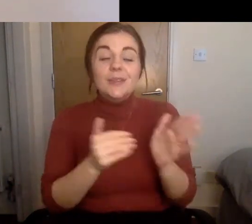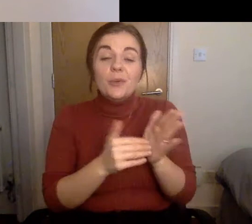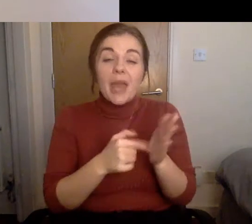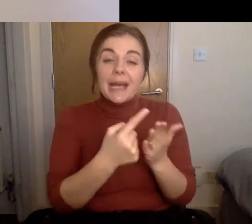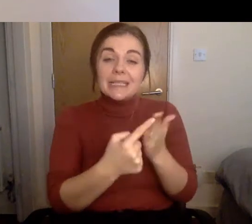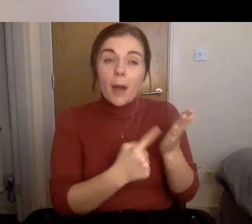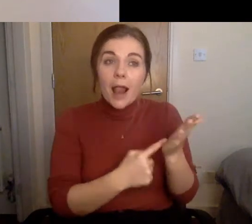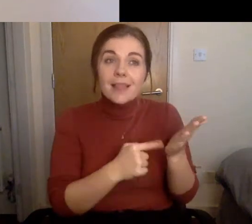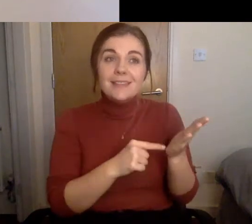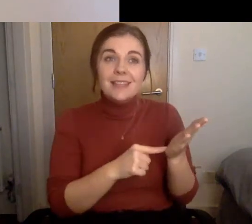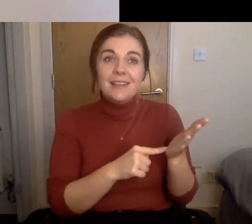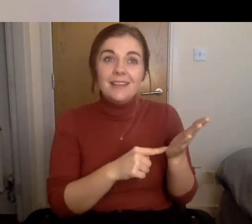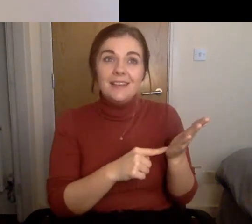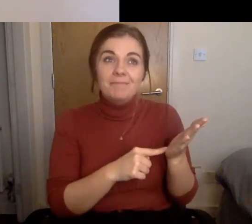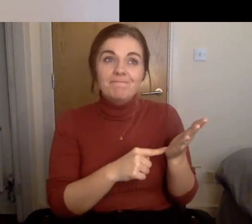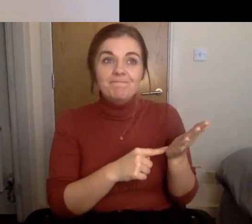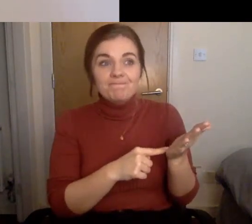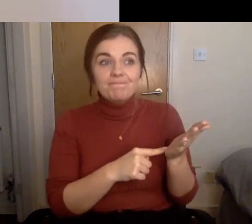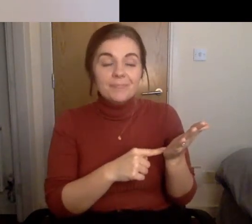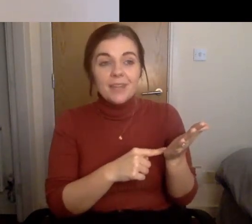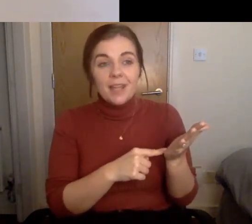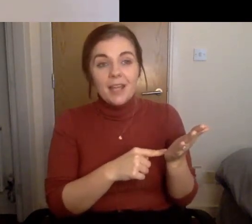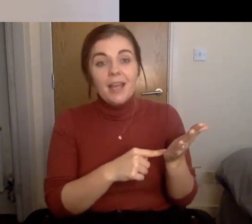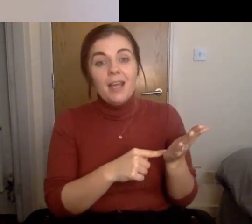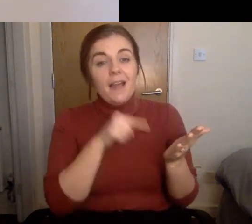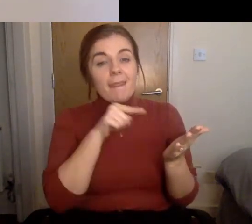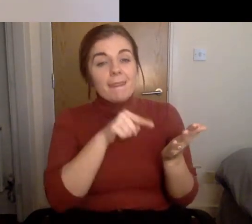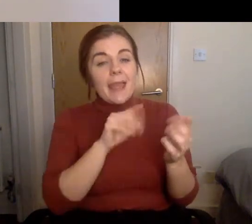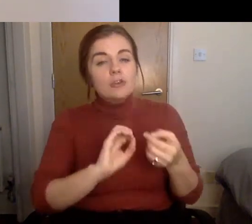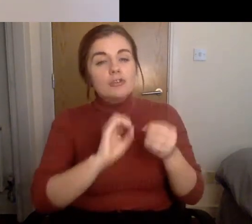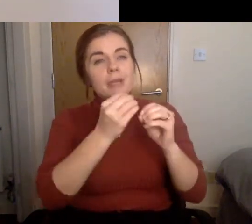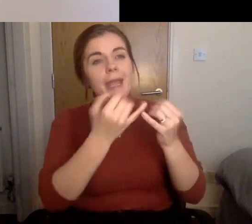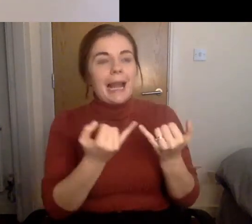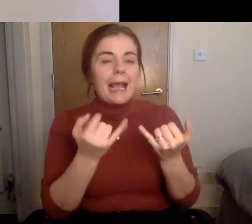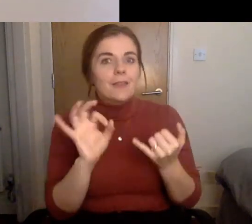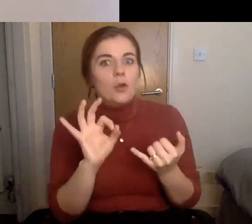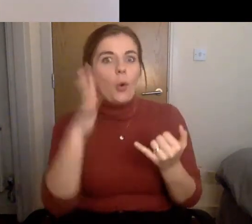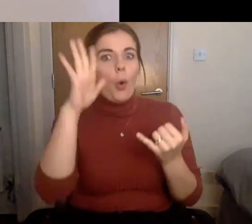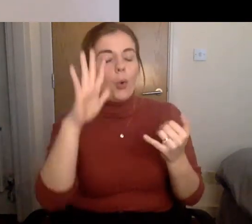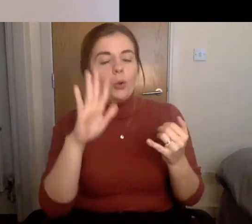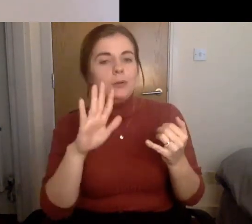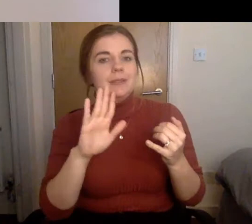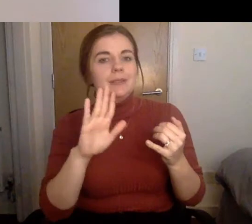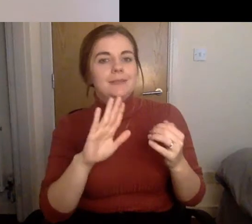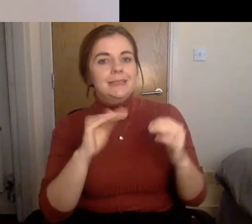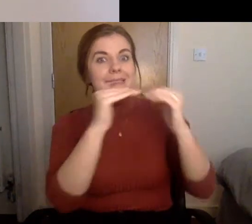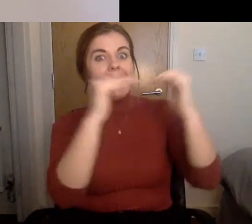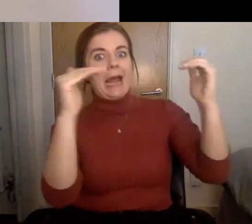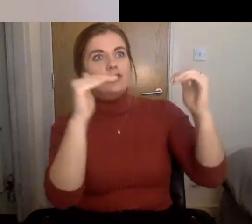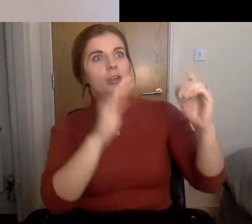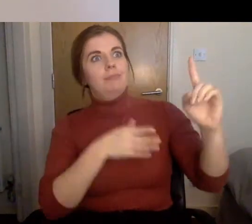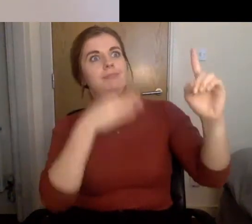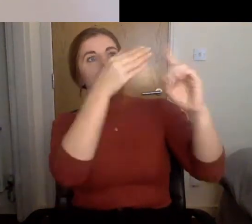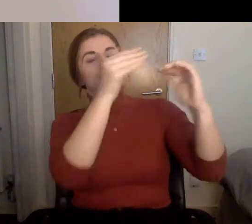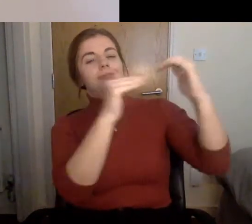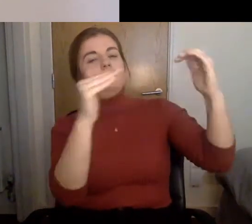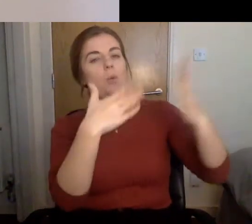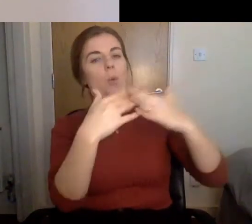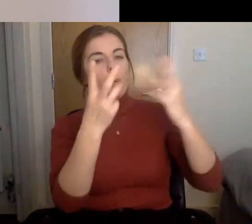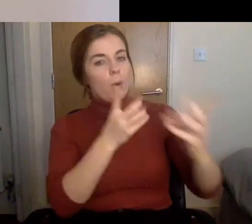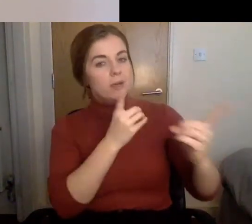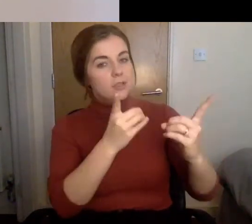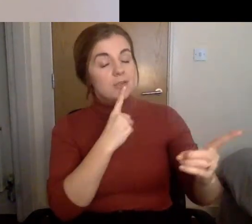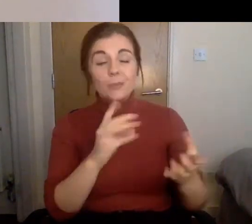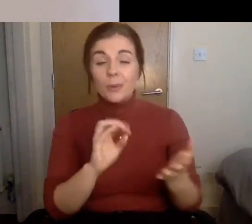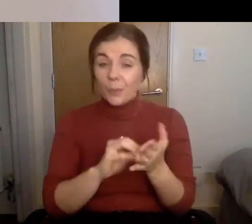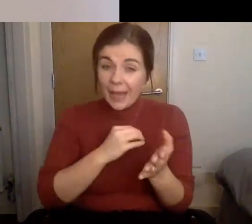like they're really set out maybe the gold standard, what we really want to do, but they have to be accompanied then by